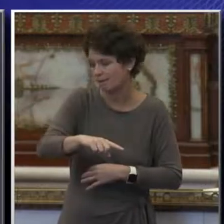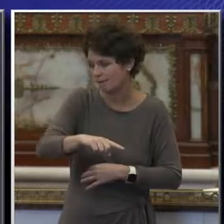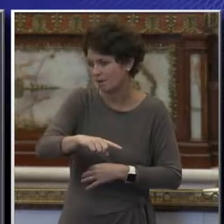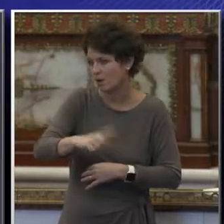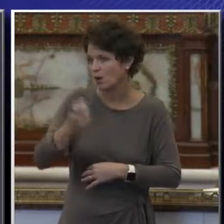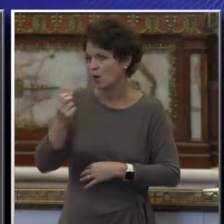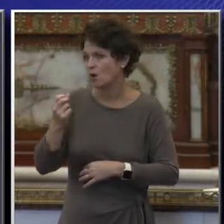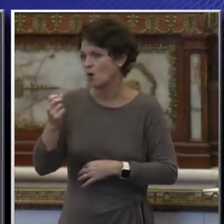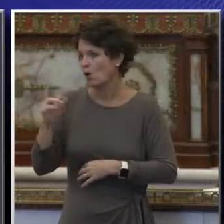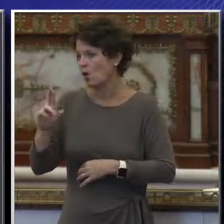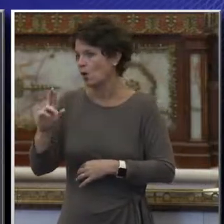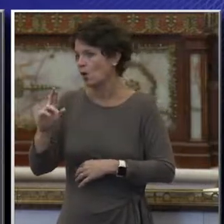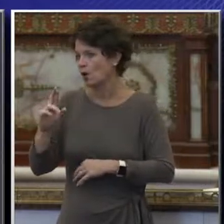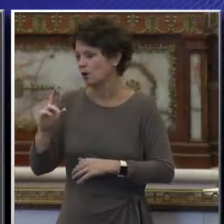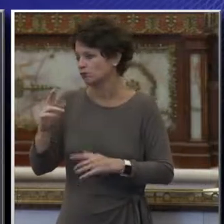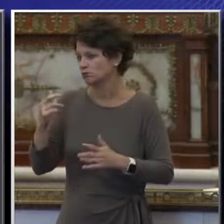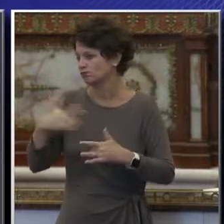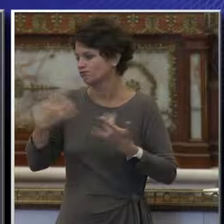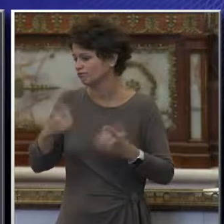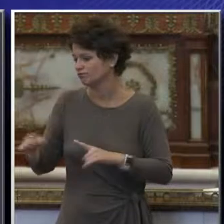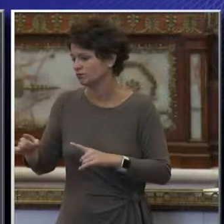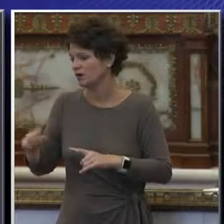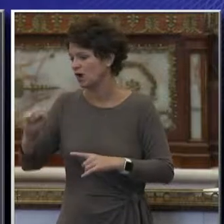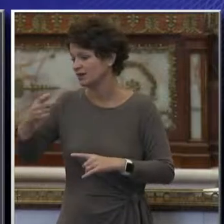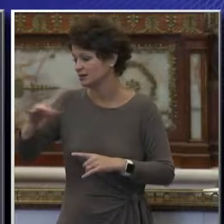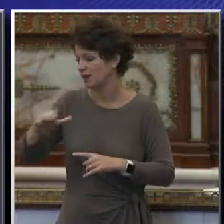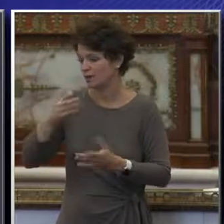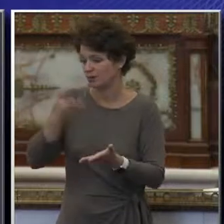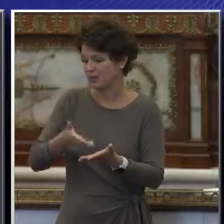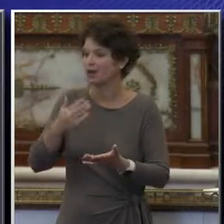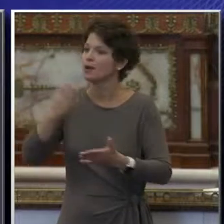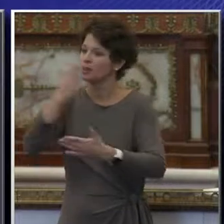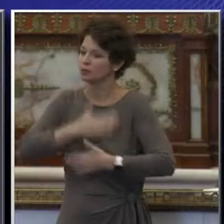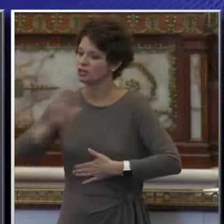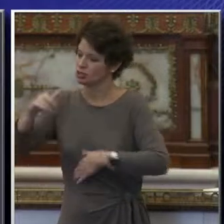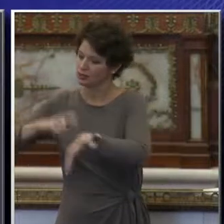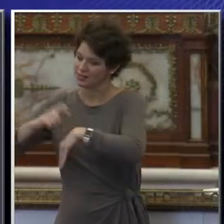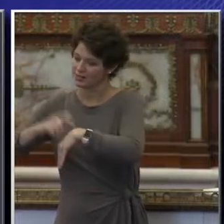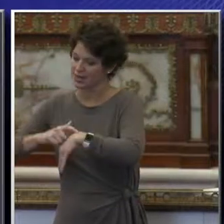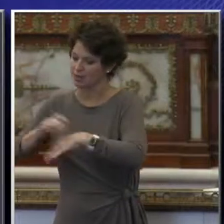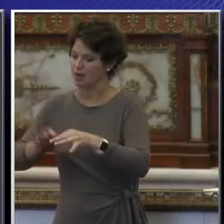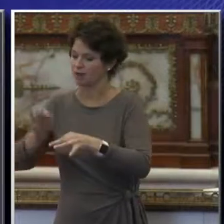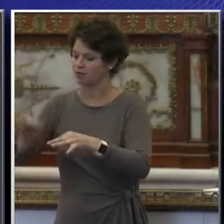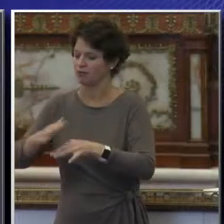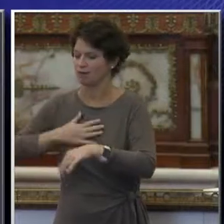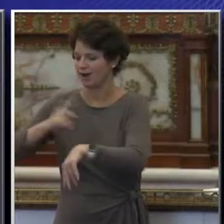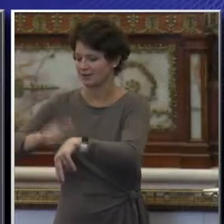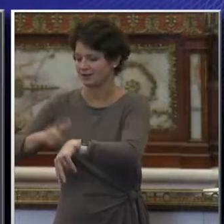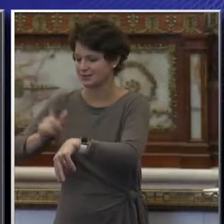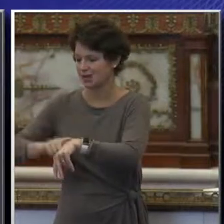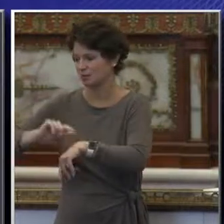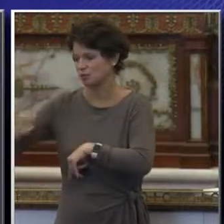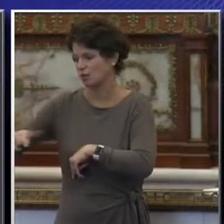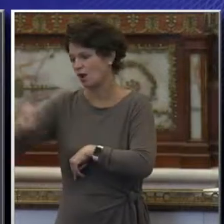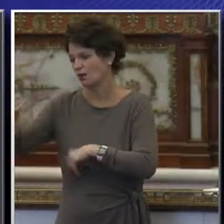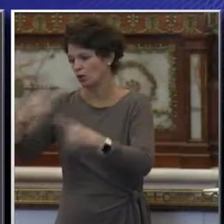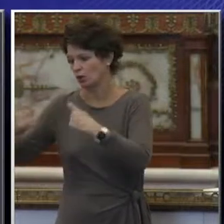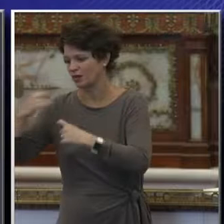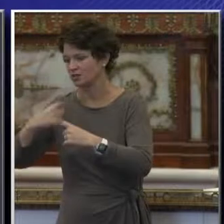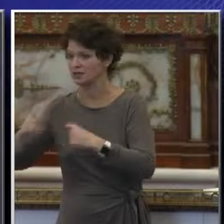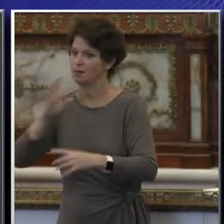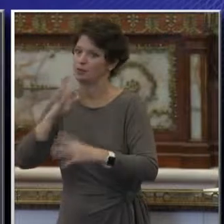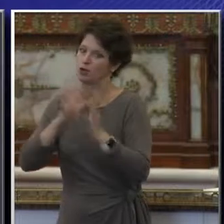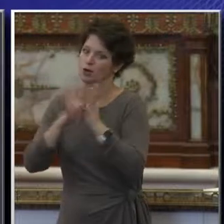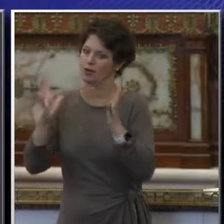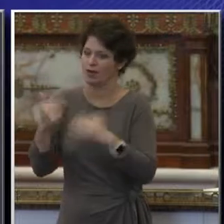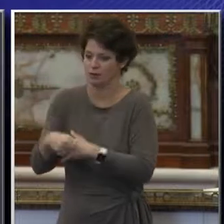just building out things on spec? So I appreciate your time. I'm going to defer some of my time, well, since I've been taking up a lot of